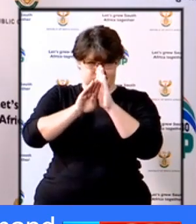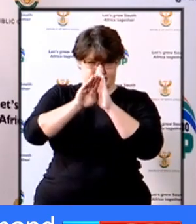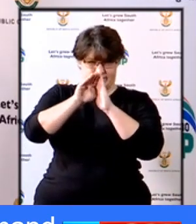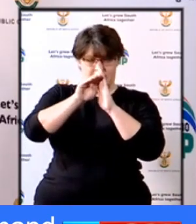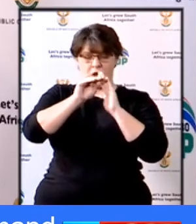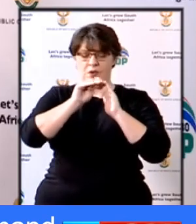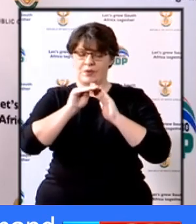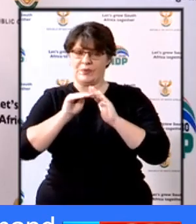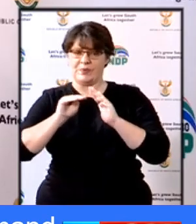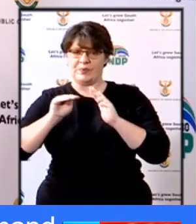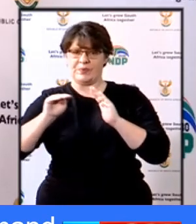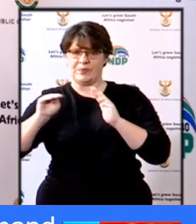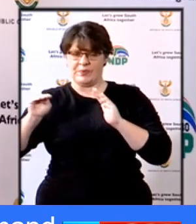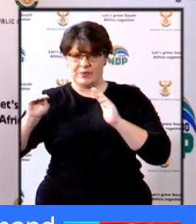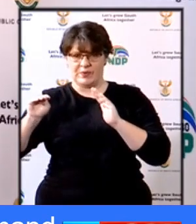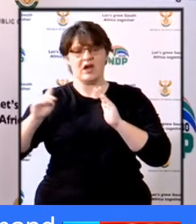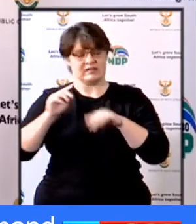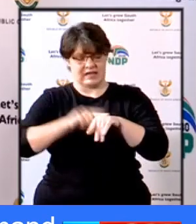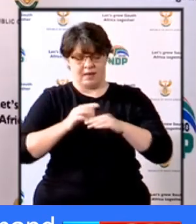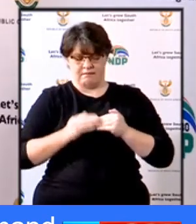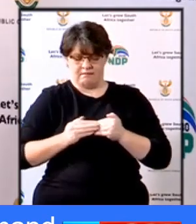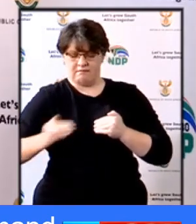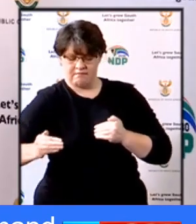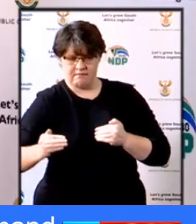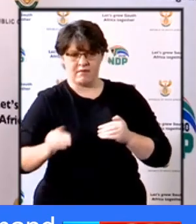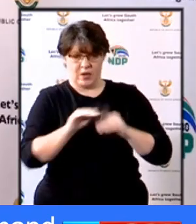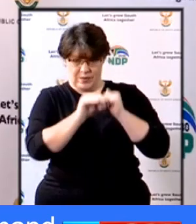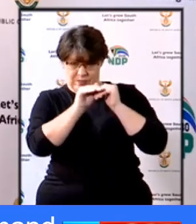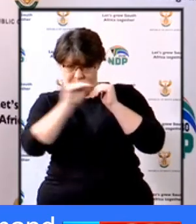a sustainable period.